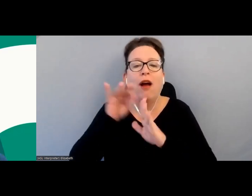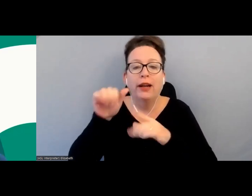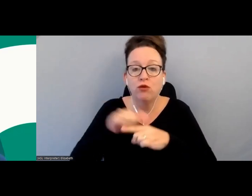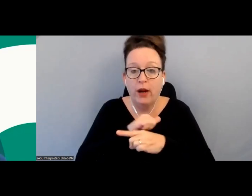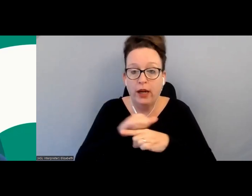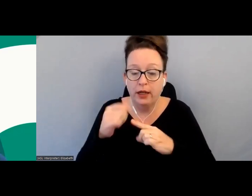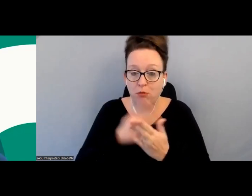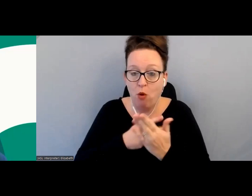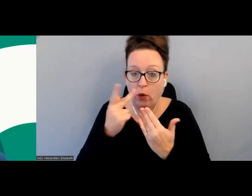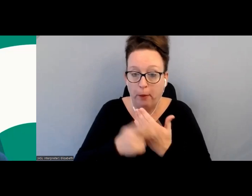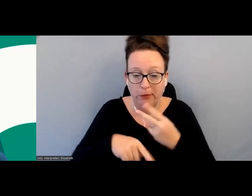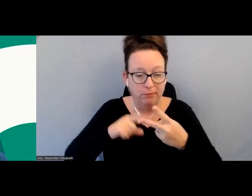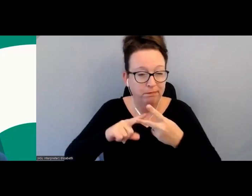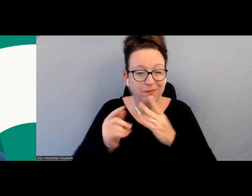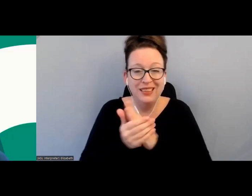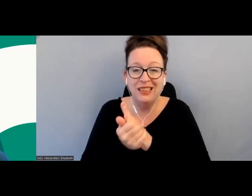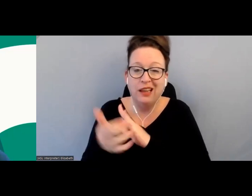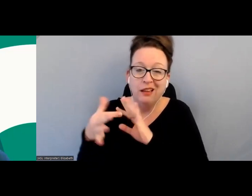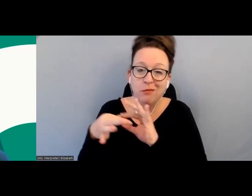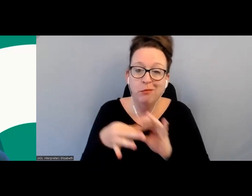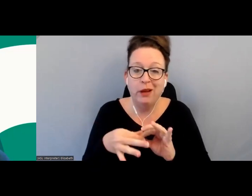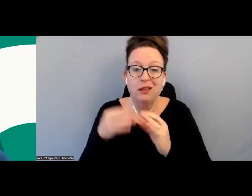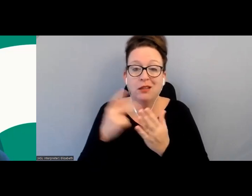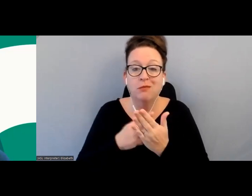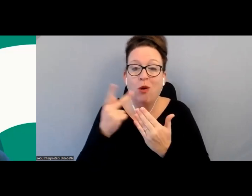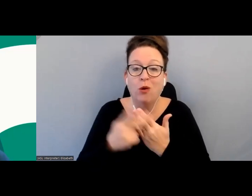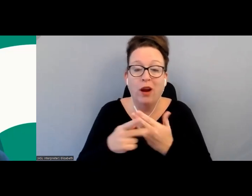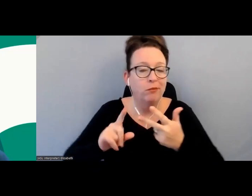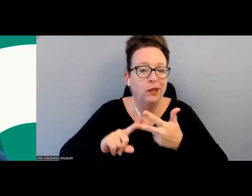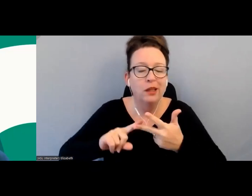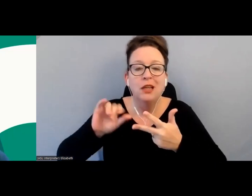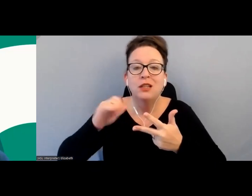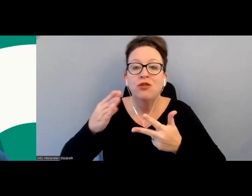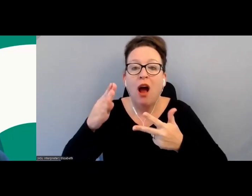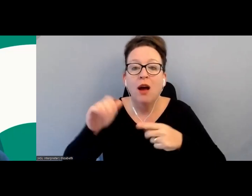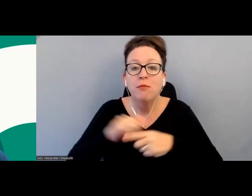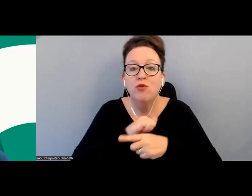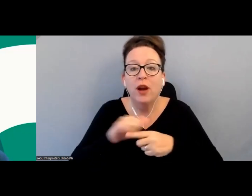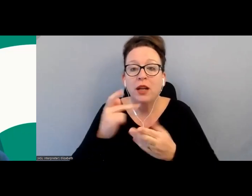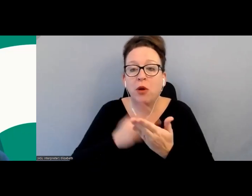skills-based programs, job training programs.